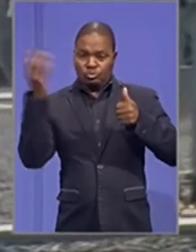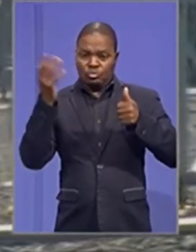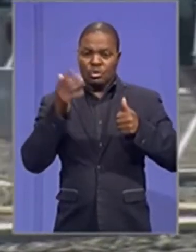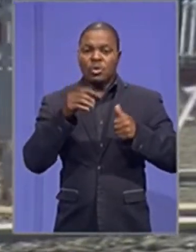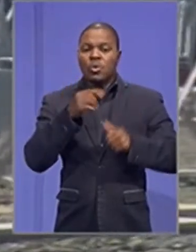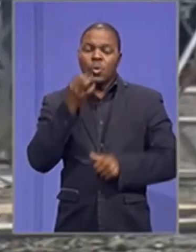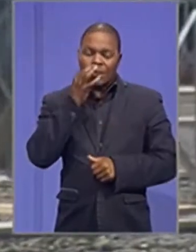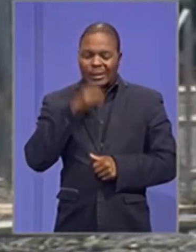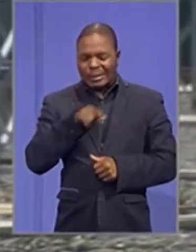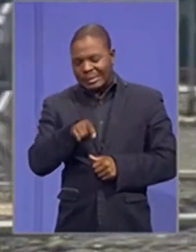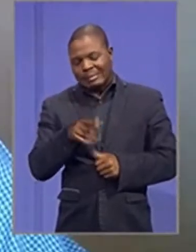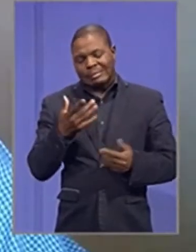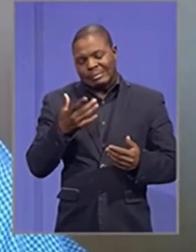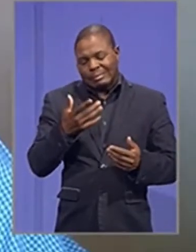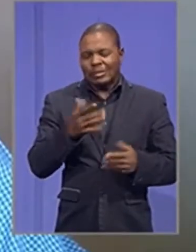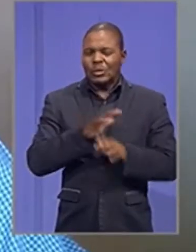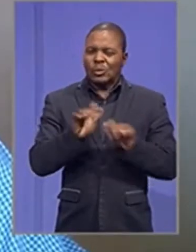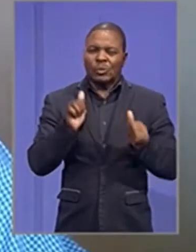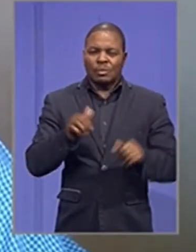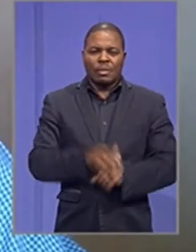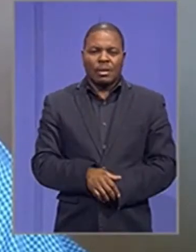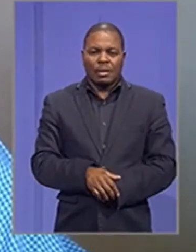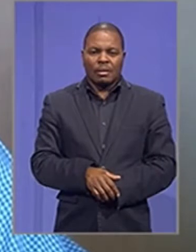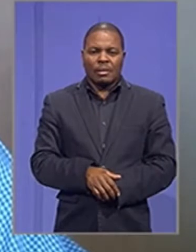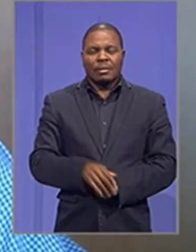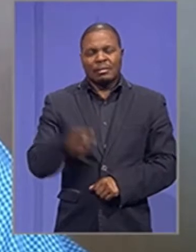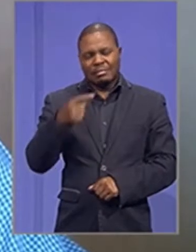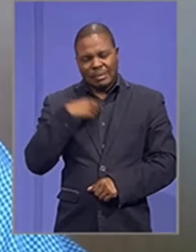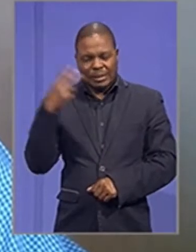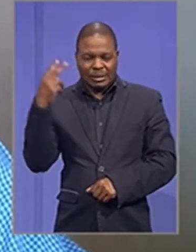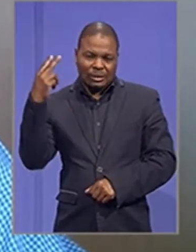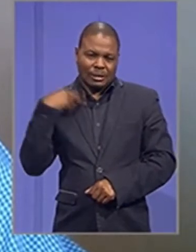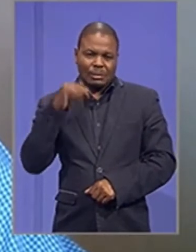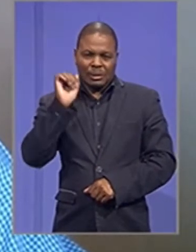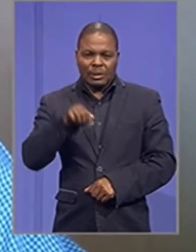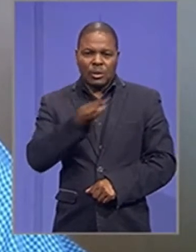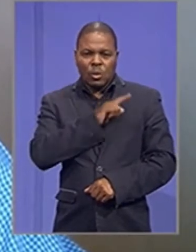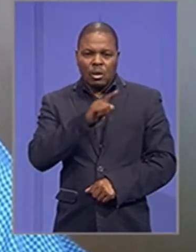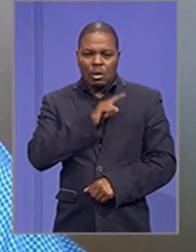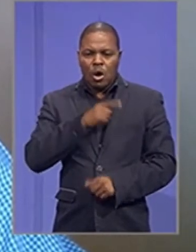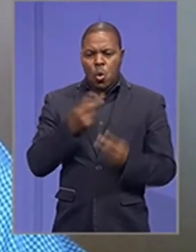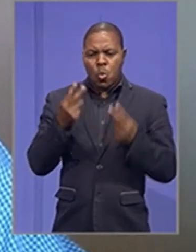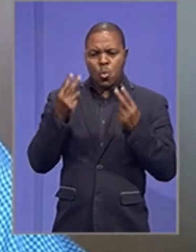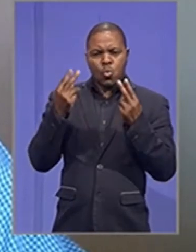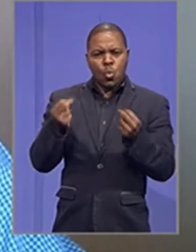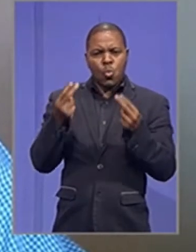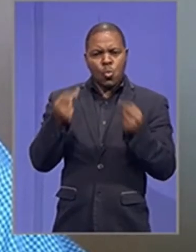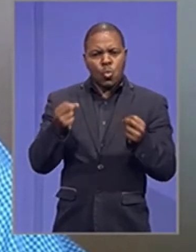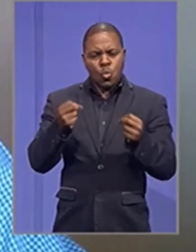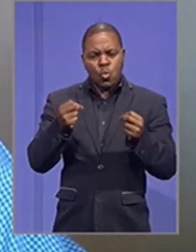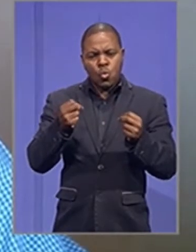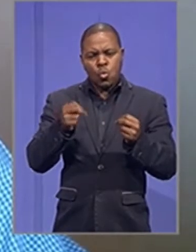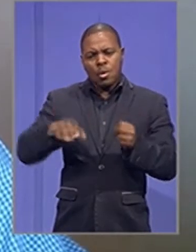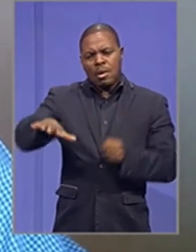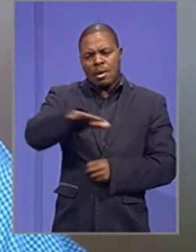e nyahamisa maikutlo. It is, however, disappointing that we have a new plant that is not performing as it